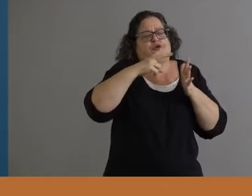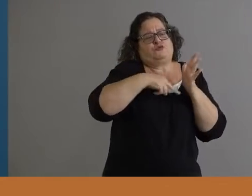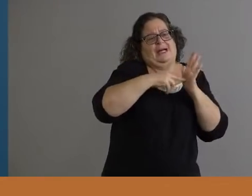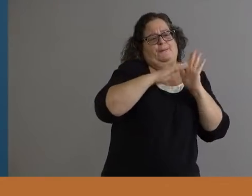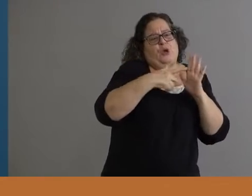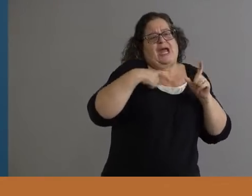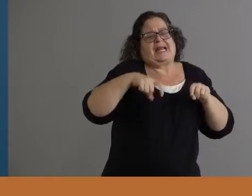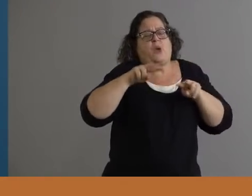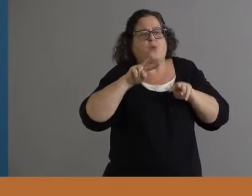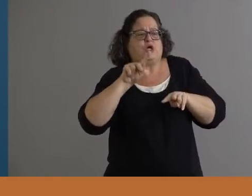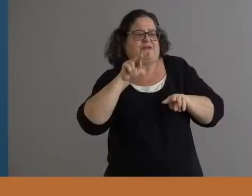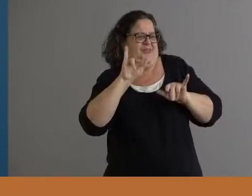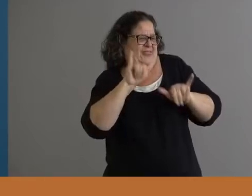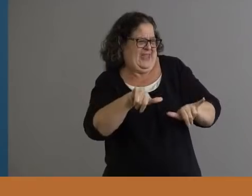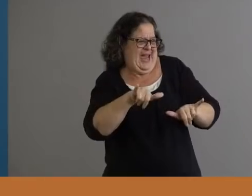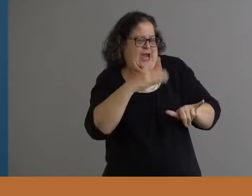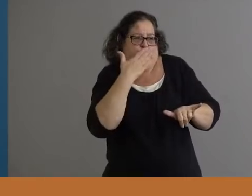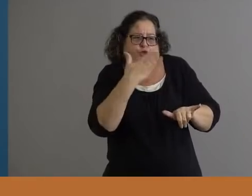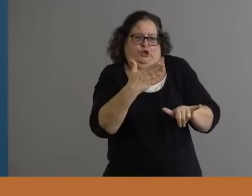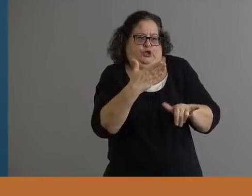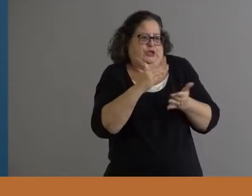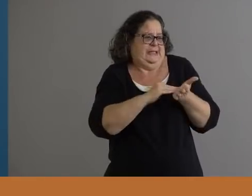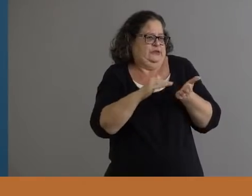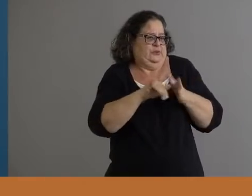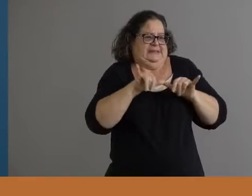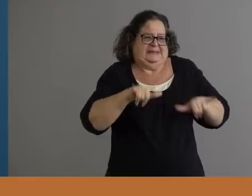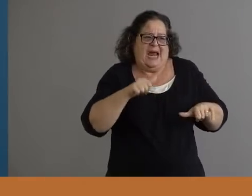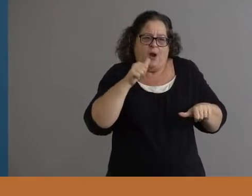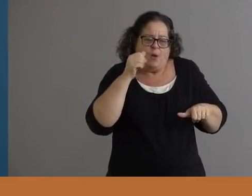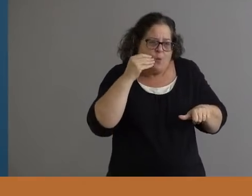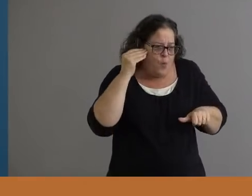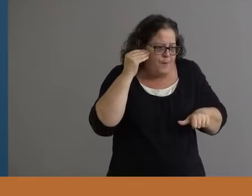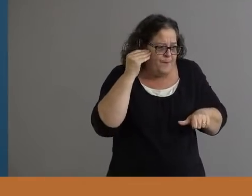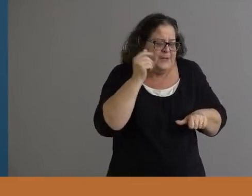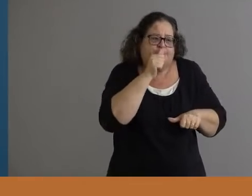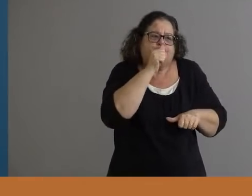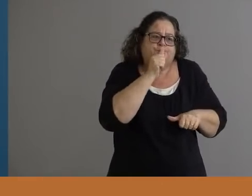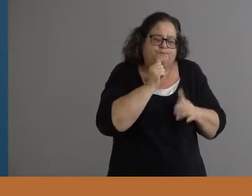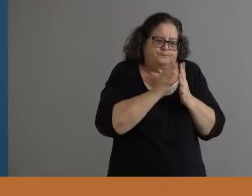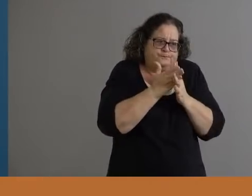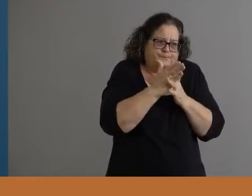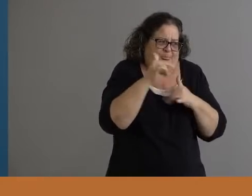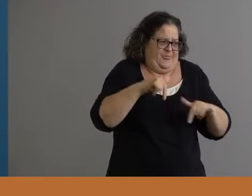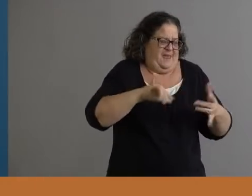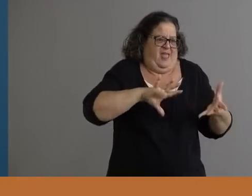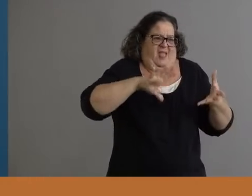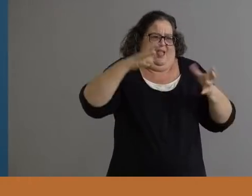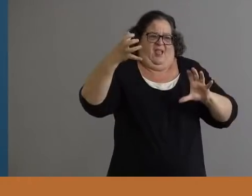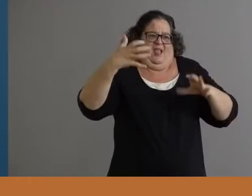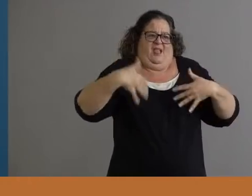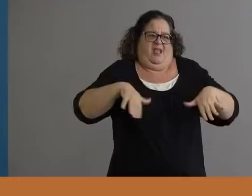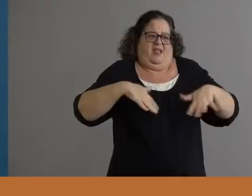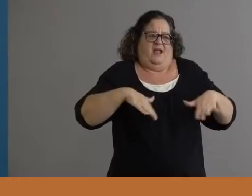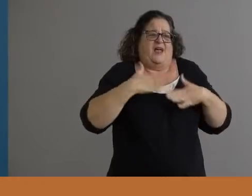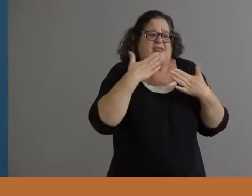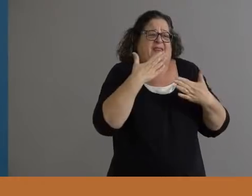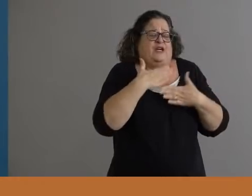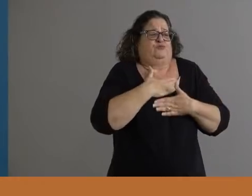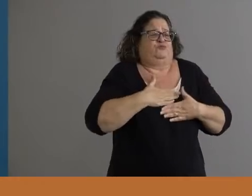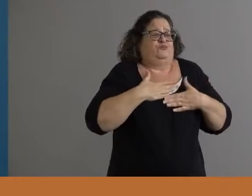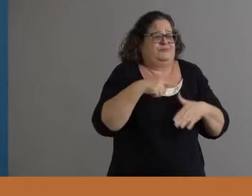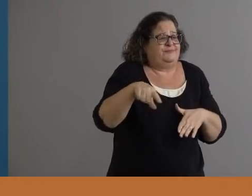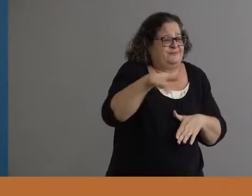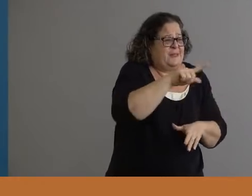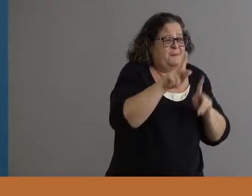us navigate through this, and I appreciate people for what they've done the last 10